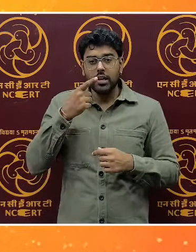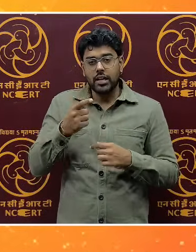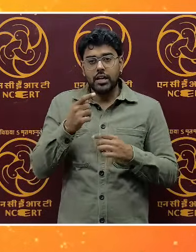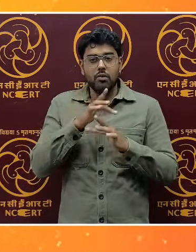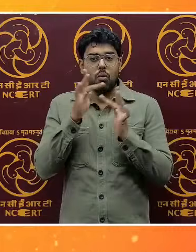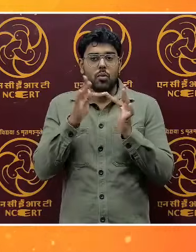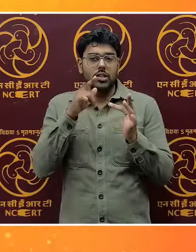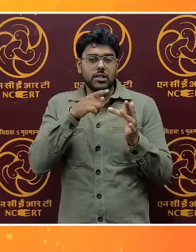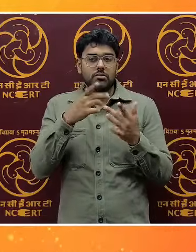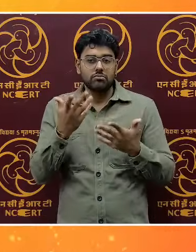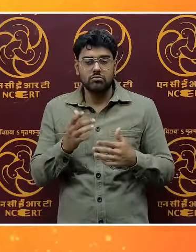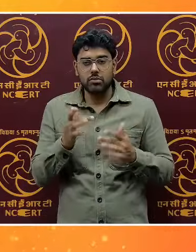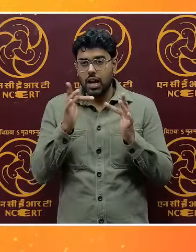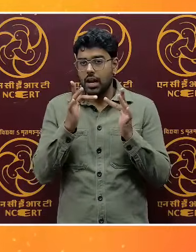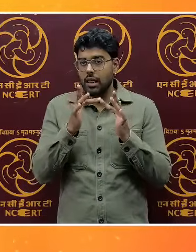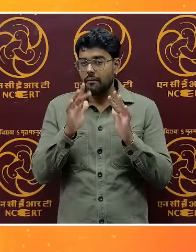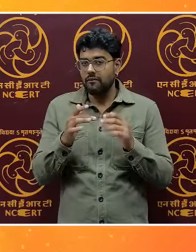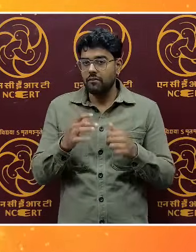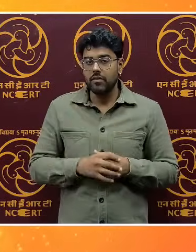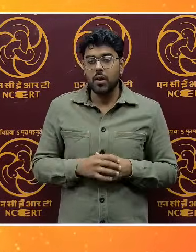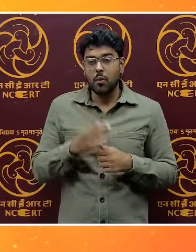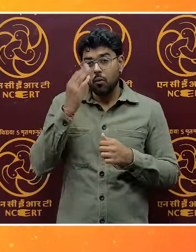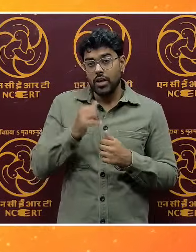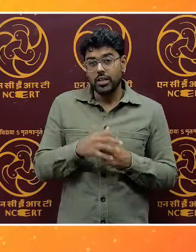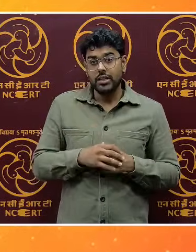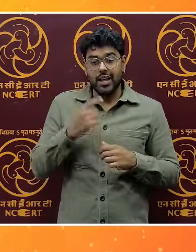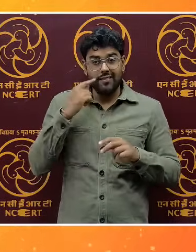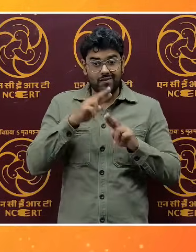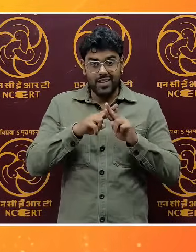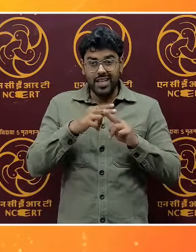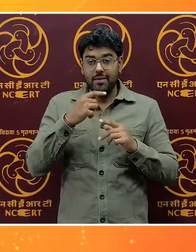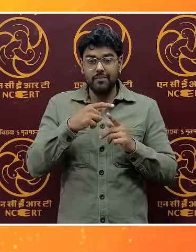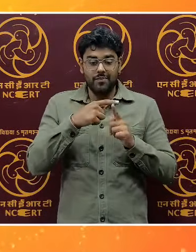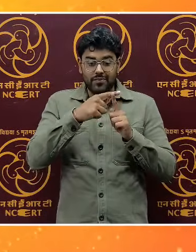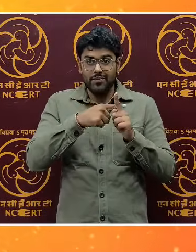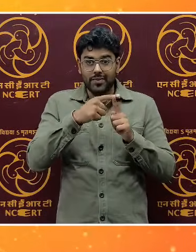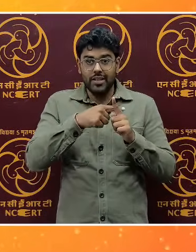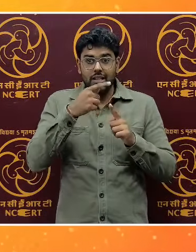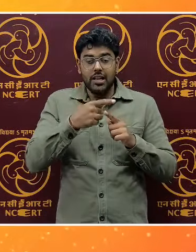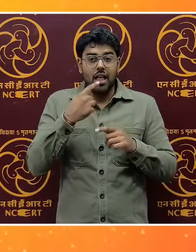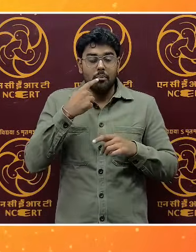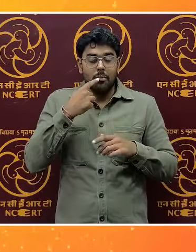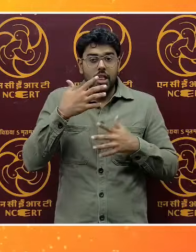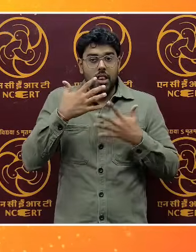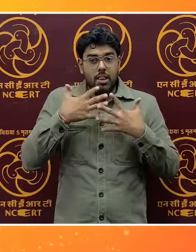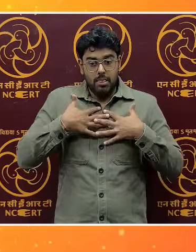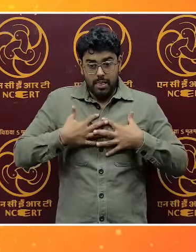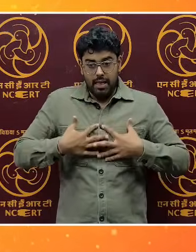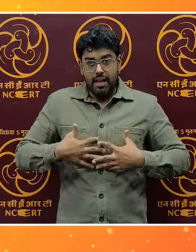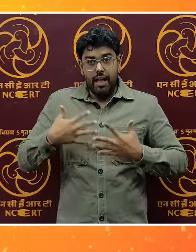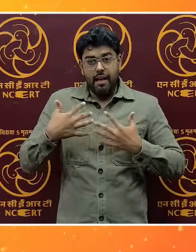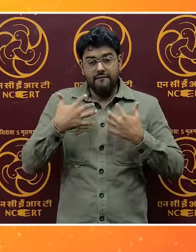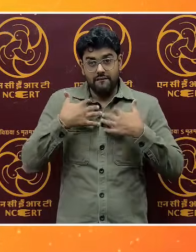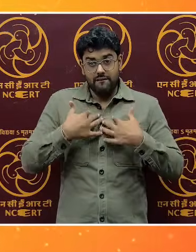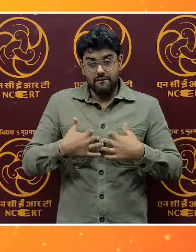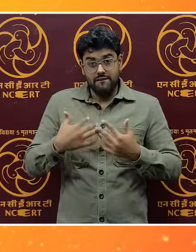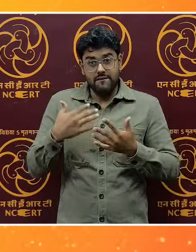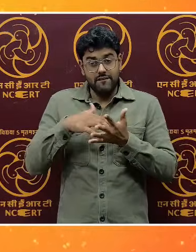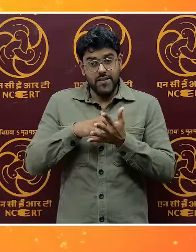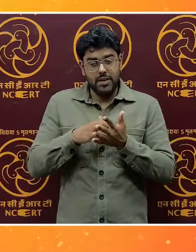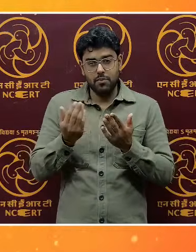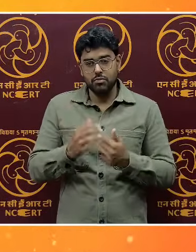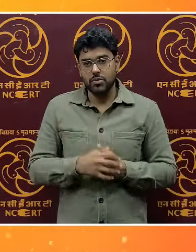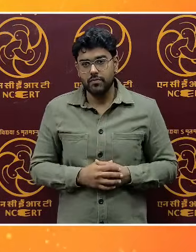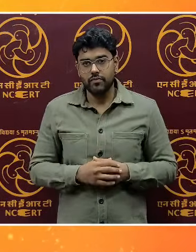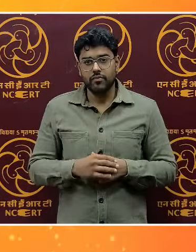digitally, because the side effect of mercury is what? It is toxic in nature. So anyhow, if accidentally